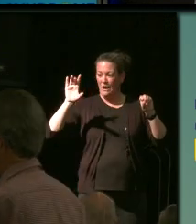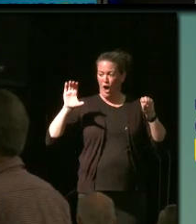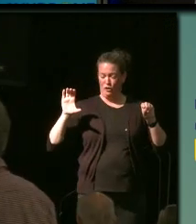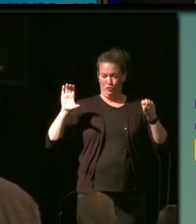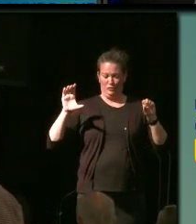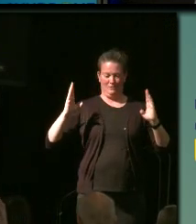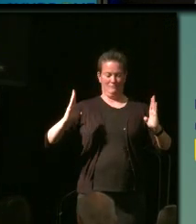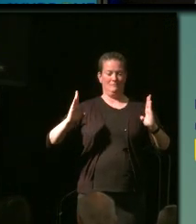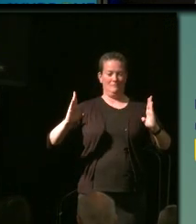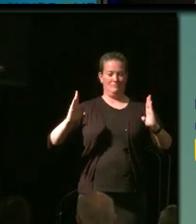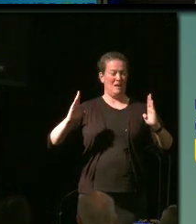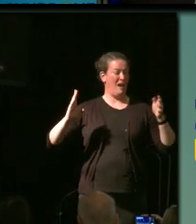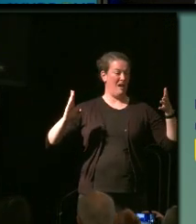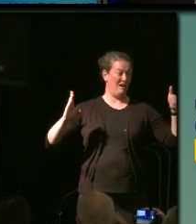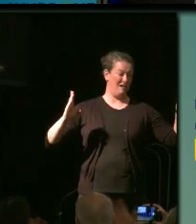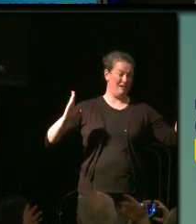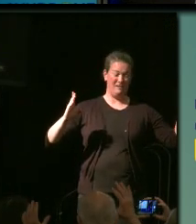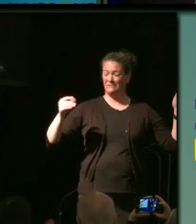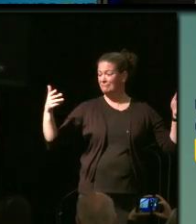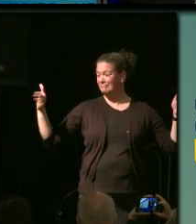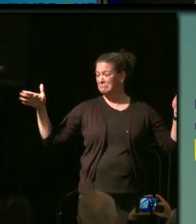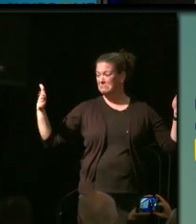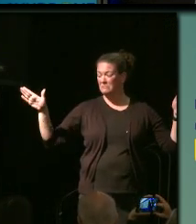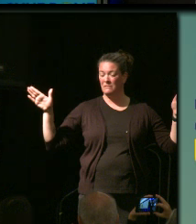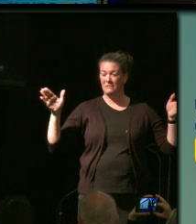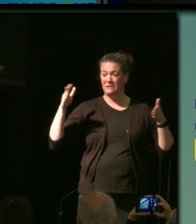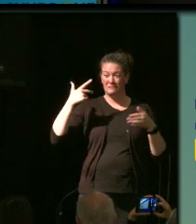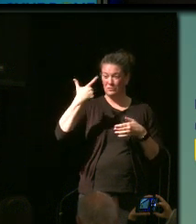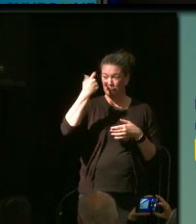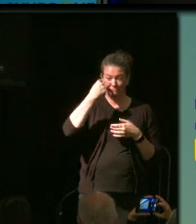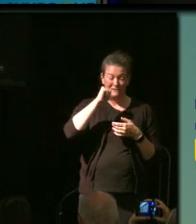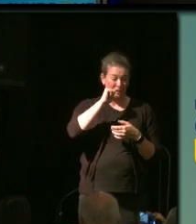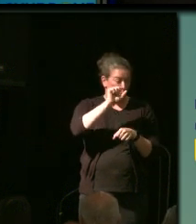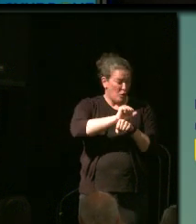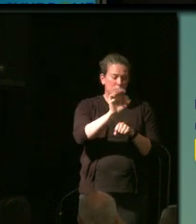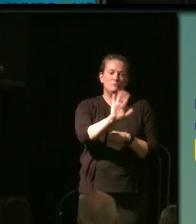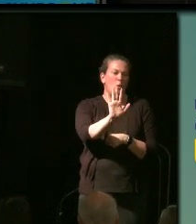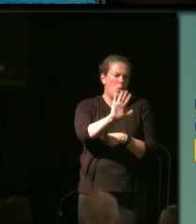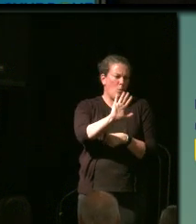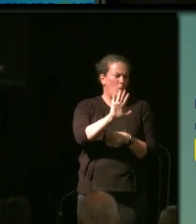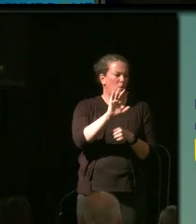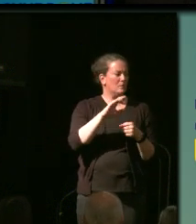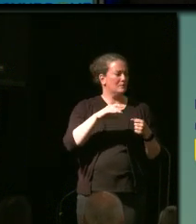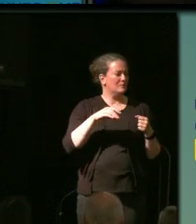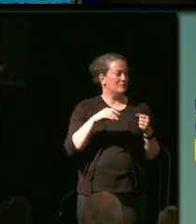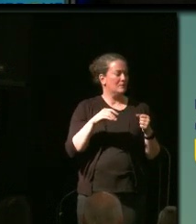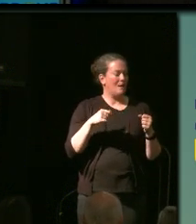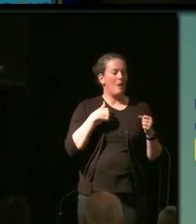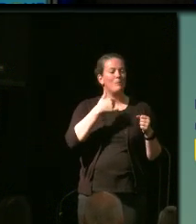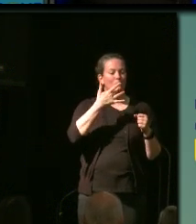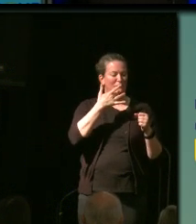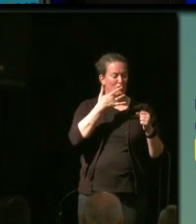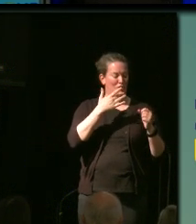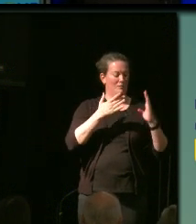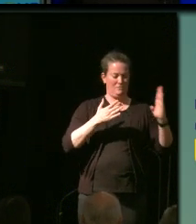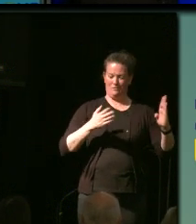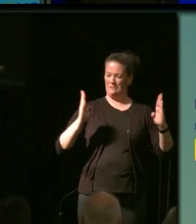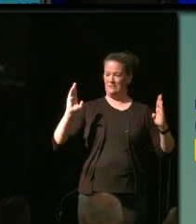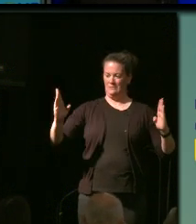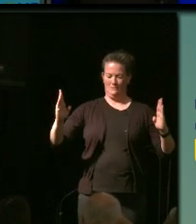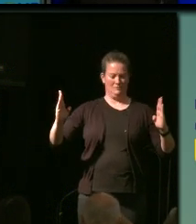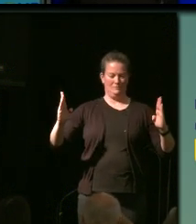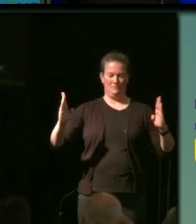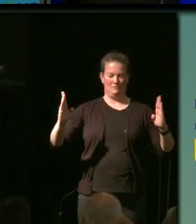people outside of that range. That's because if I'm trying to show the FDA a clinical signal, you have to